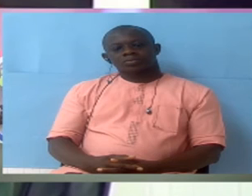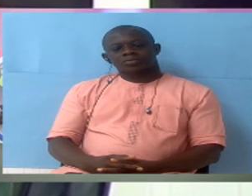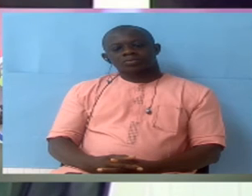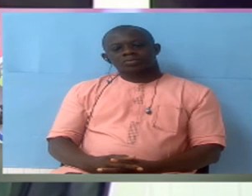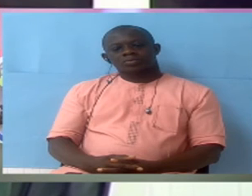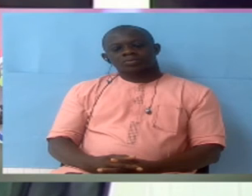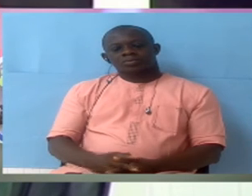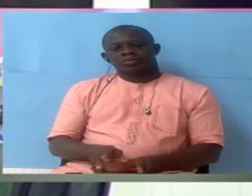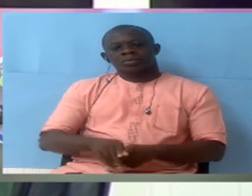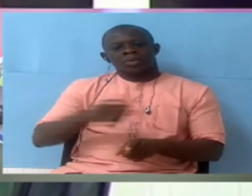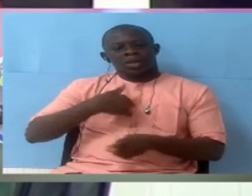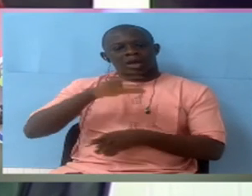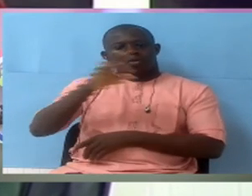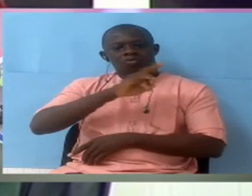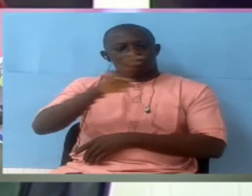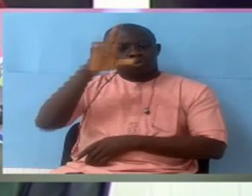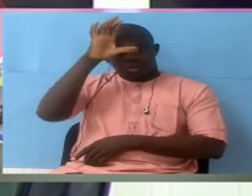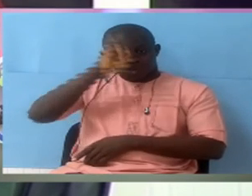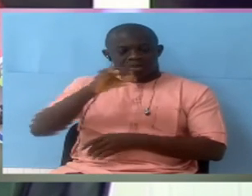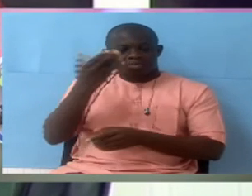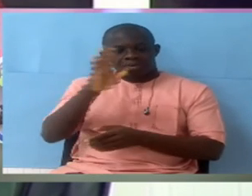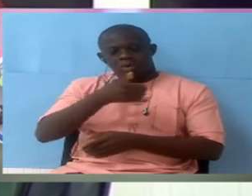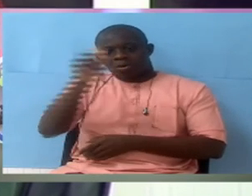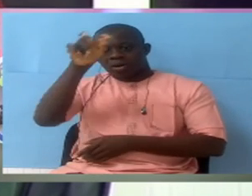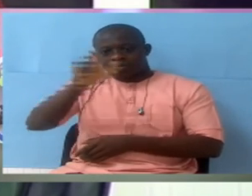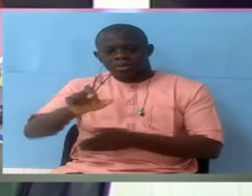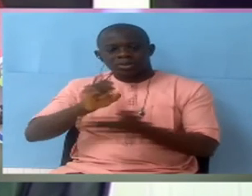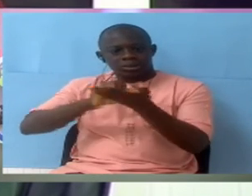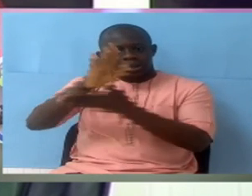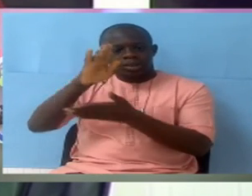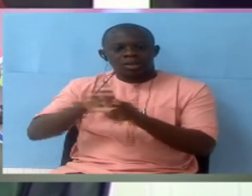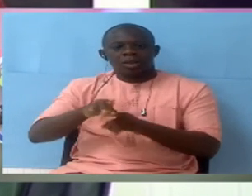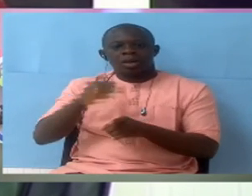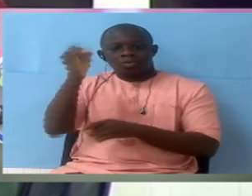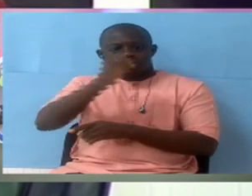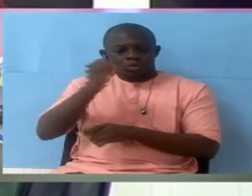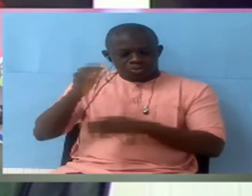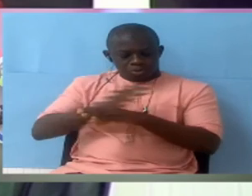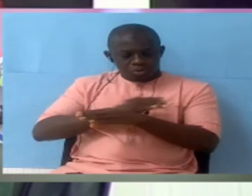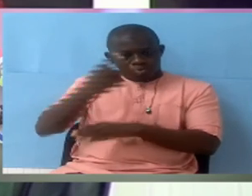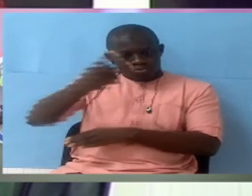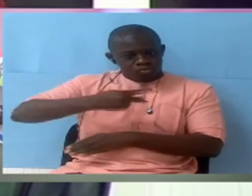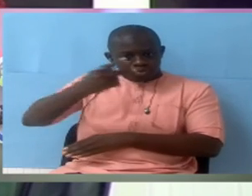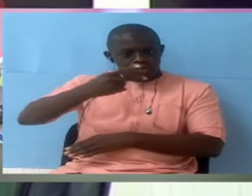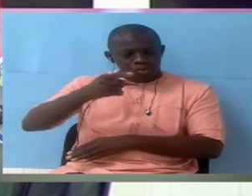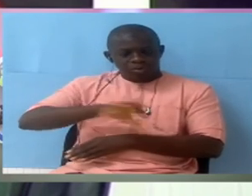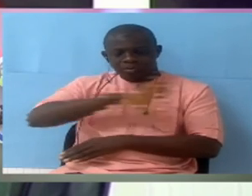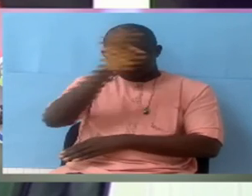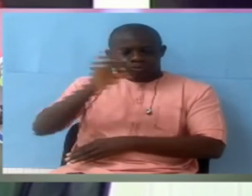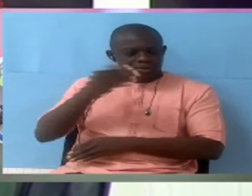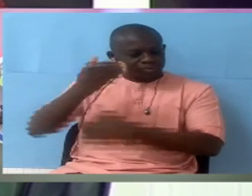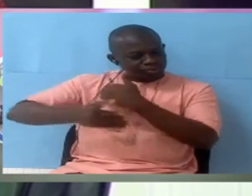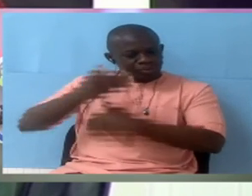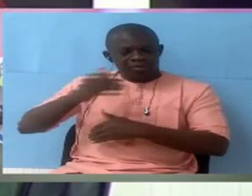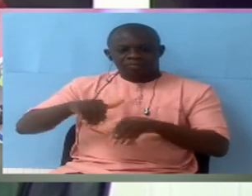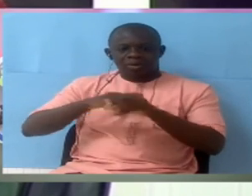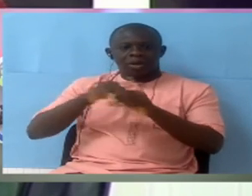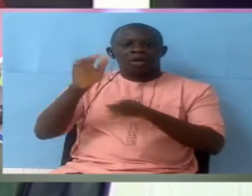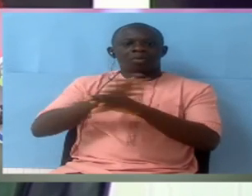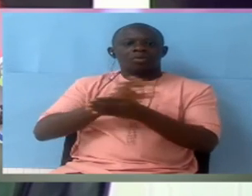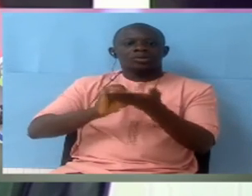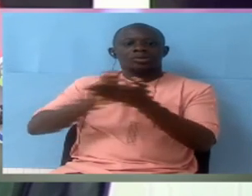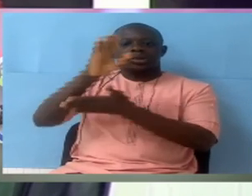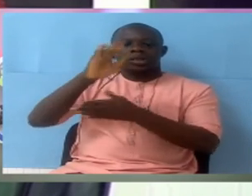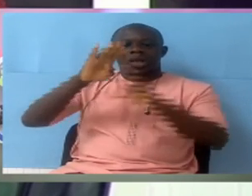instruction from somewhere because we used to be very close. When I was posted to State House